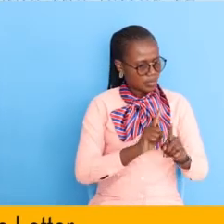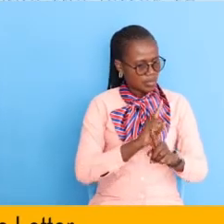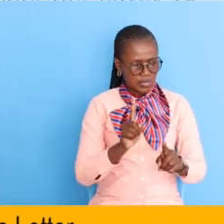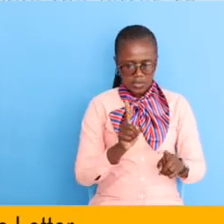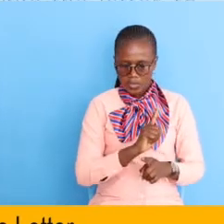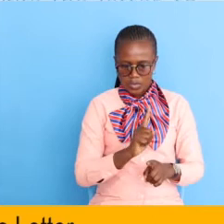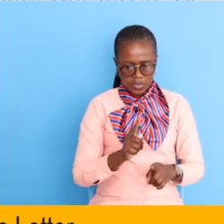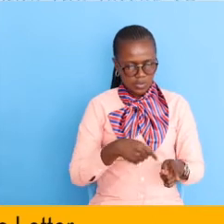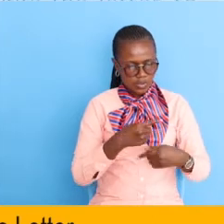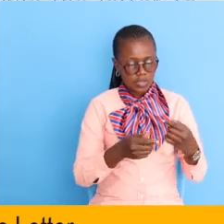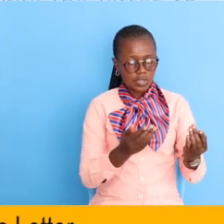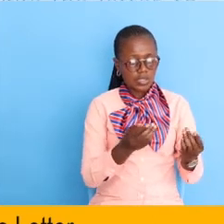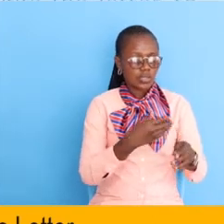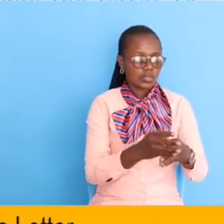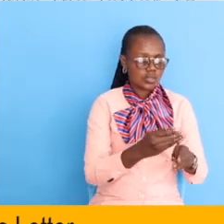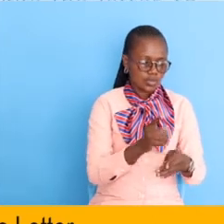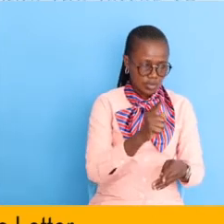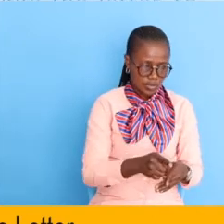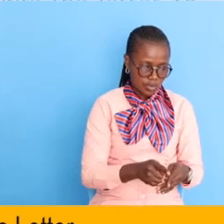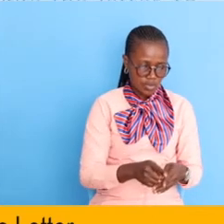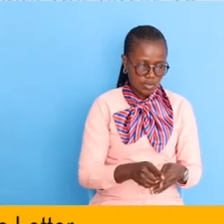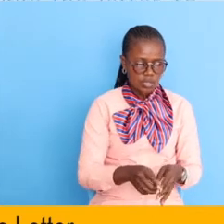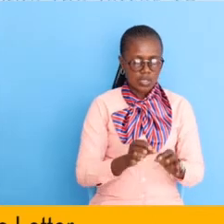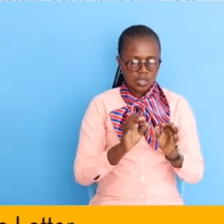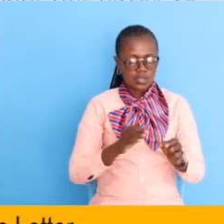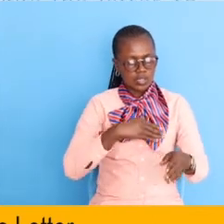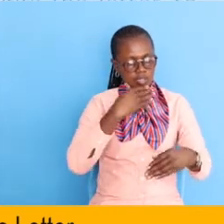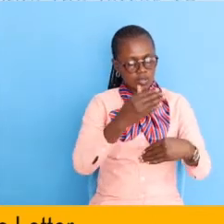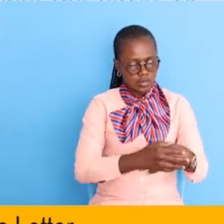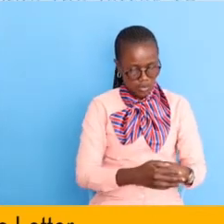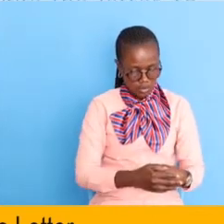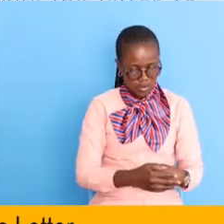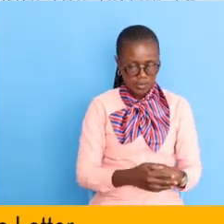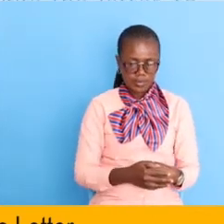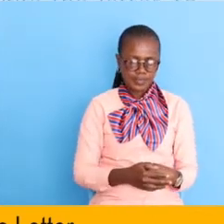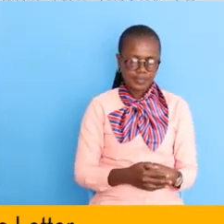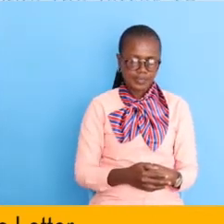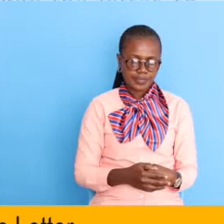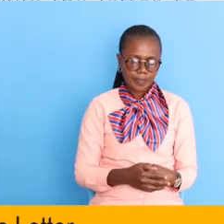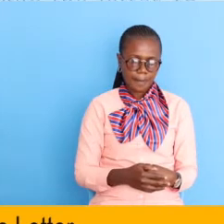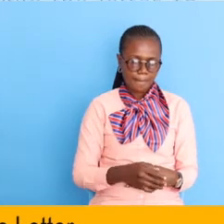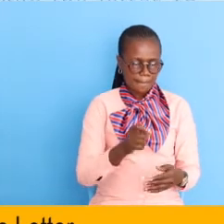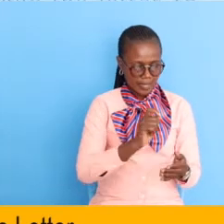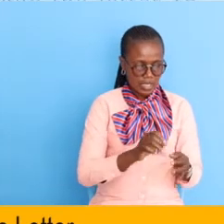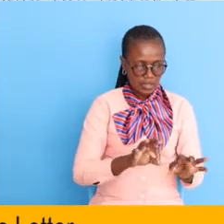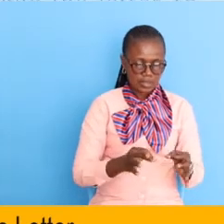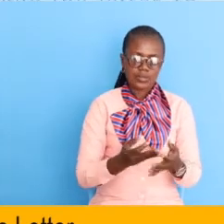stationaries. They have to be returned. So how is he going to write the letter?